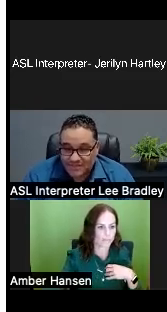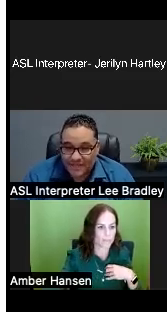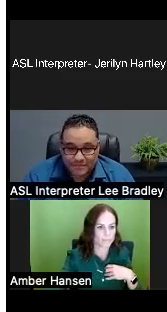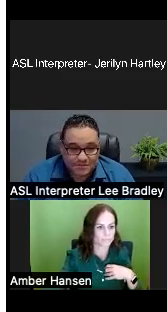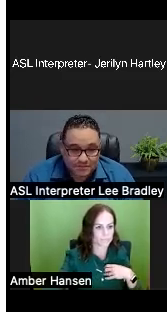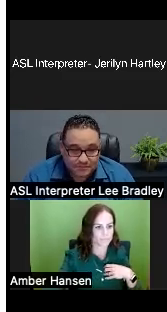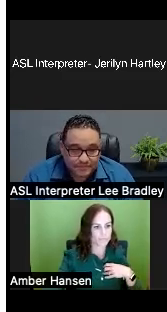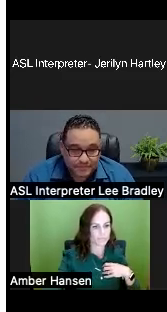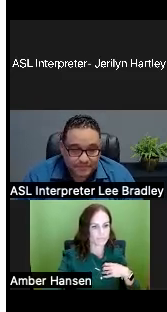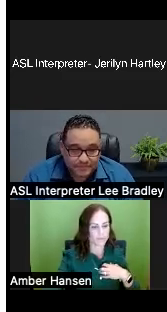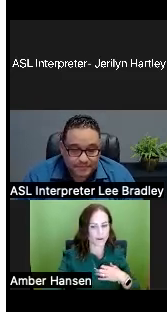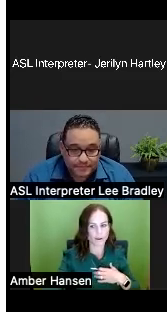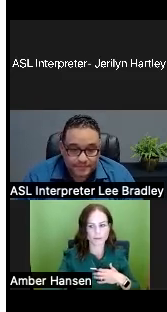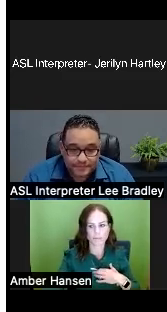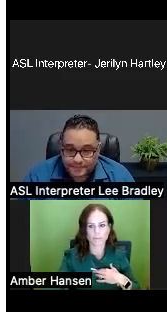Next slide, please.